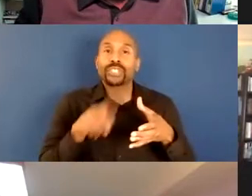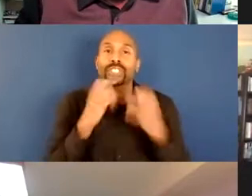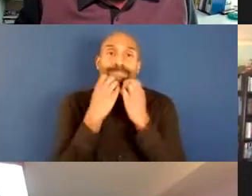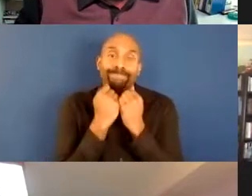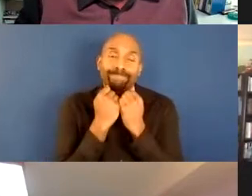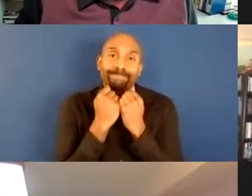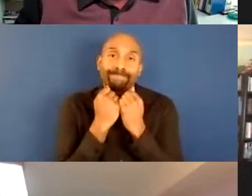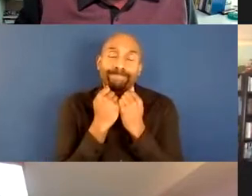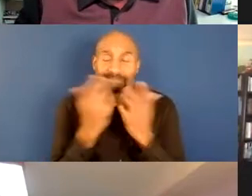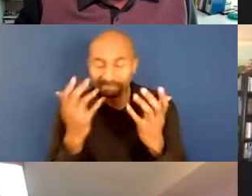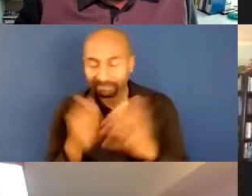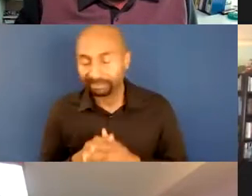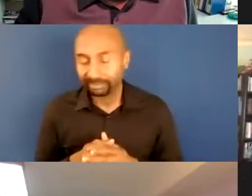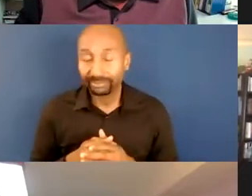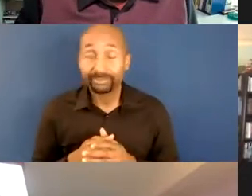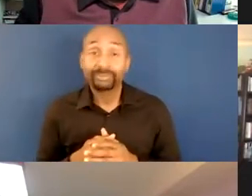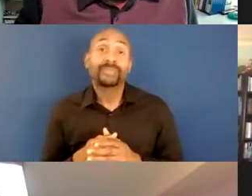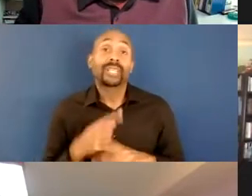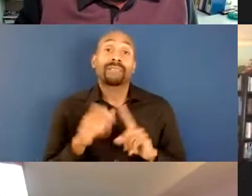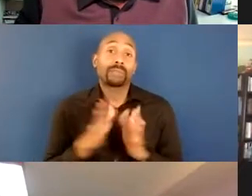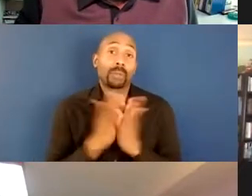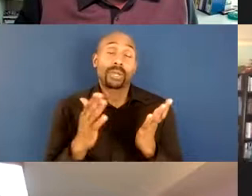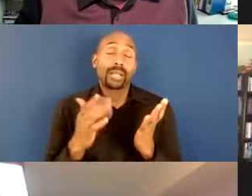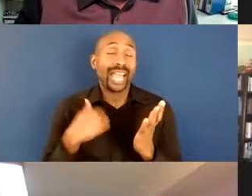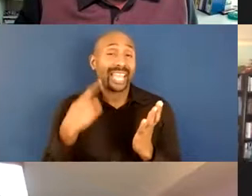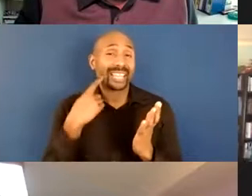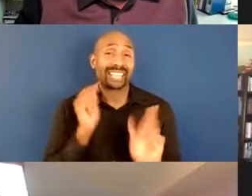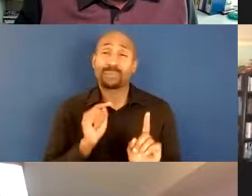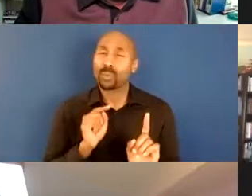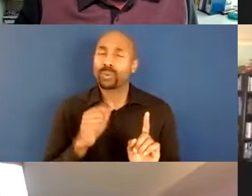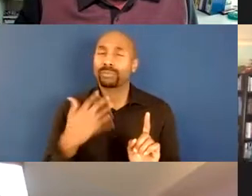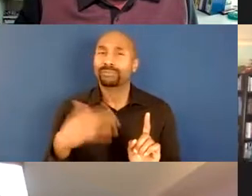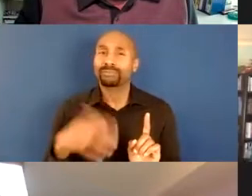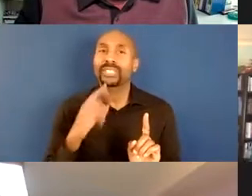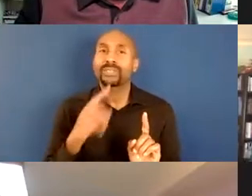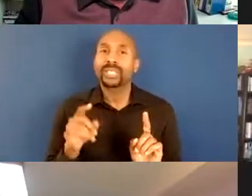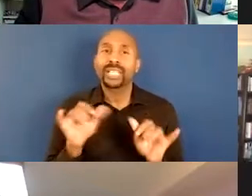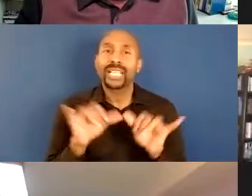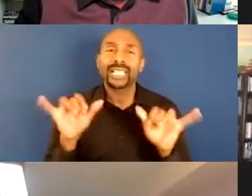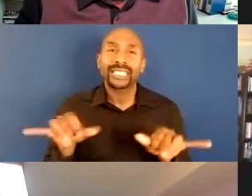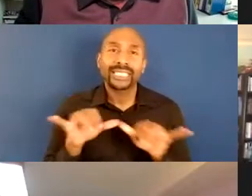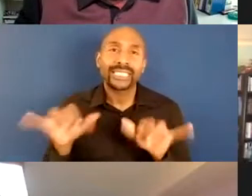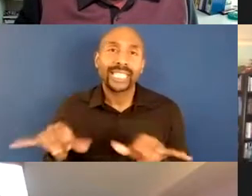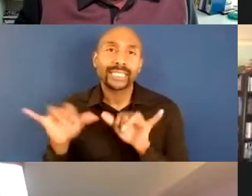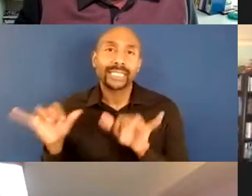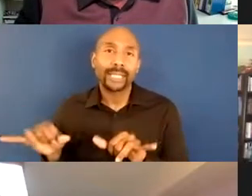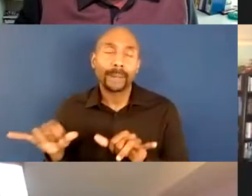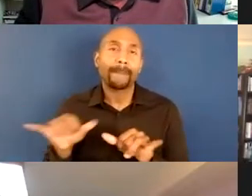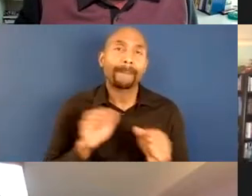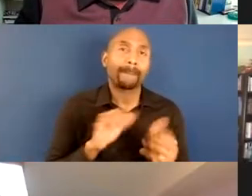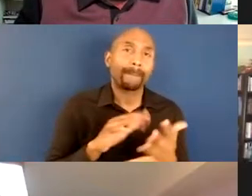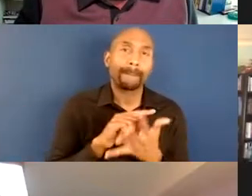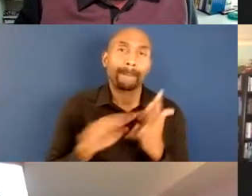I listened with great intent. I think what you did here is nothing less than a systematic assault, not only